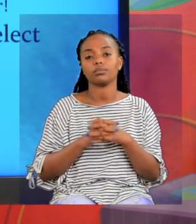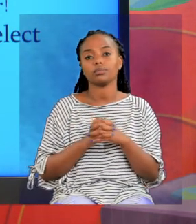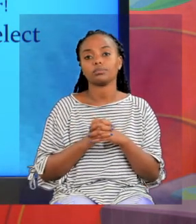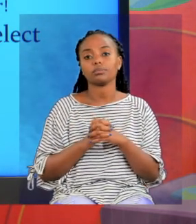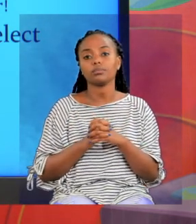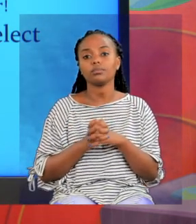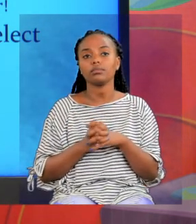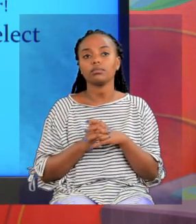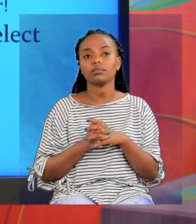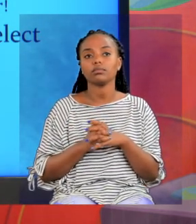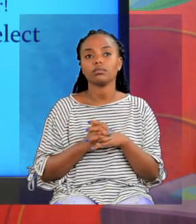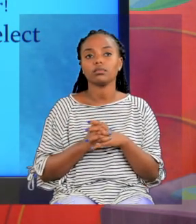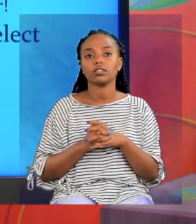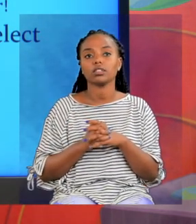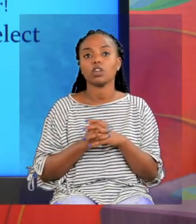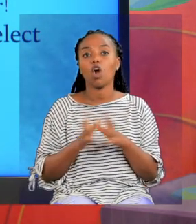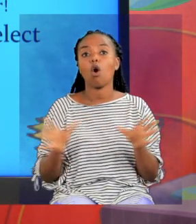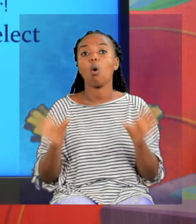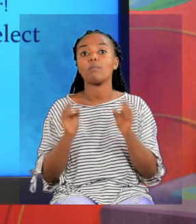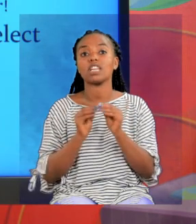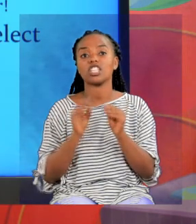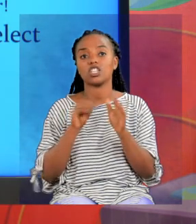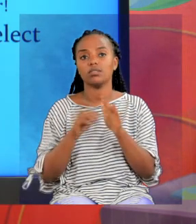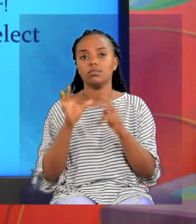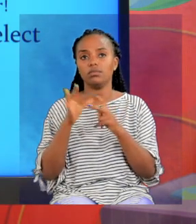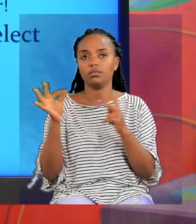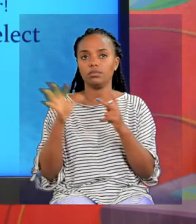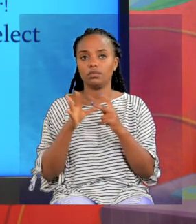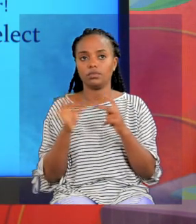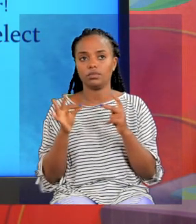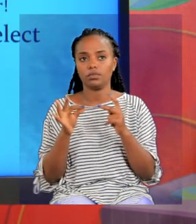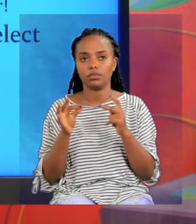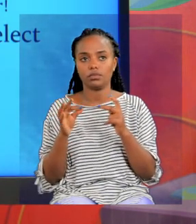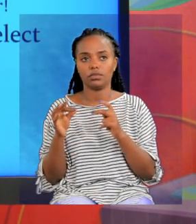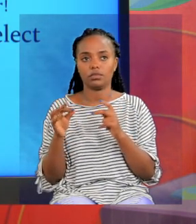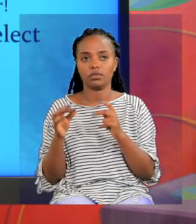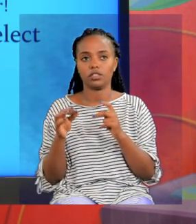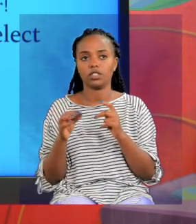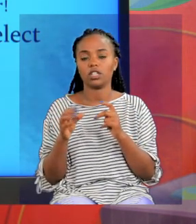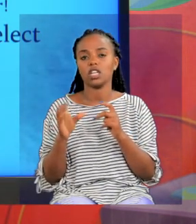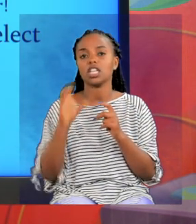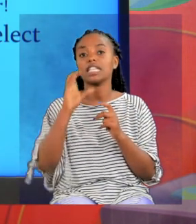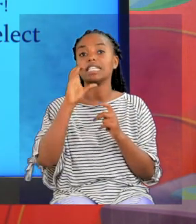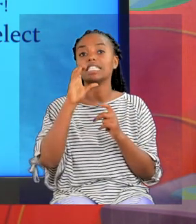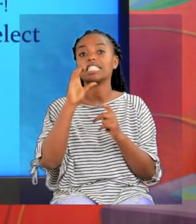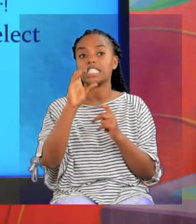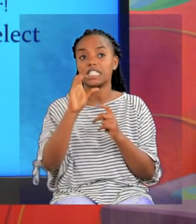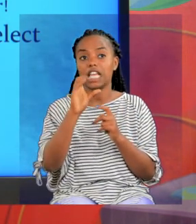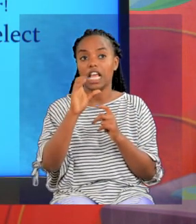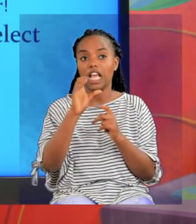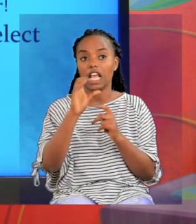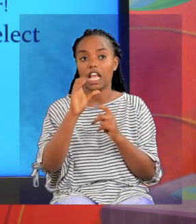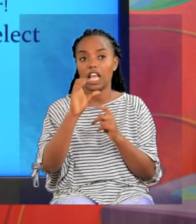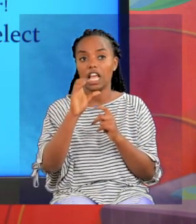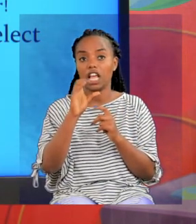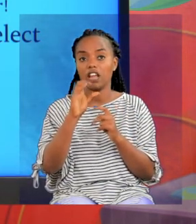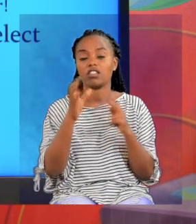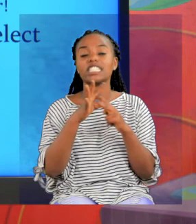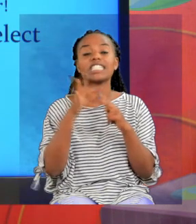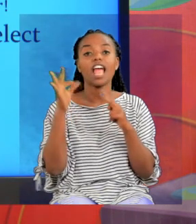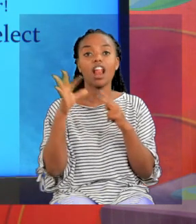applying the formula, combination means selection. So it is combination of, you